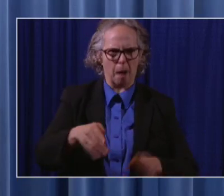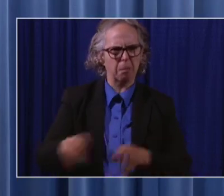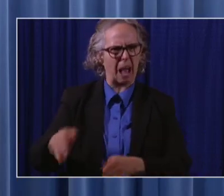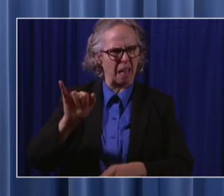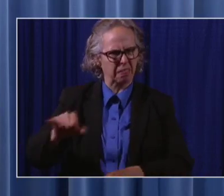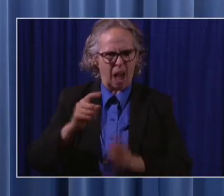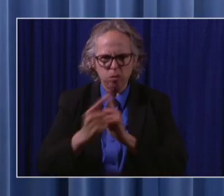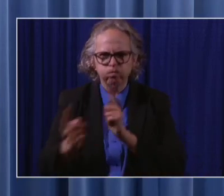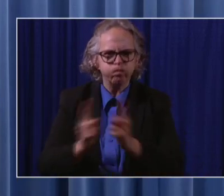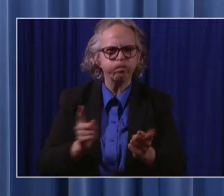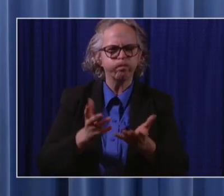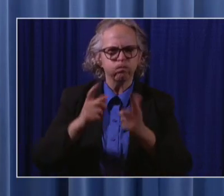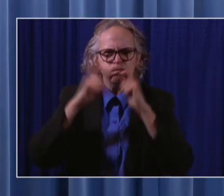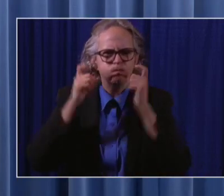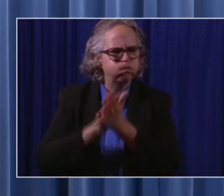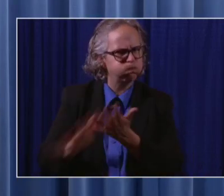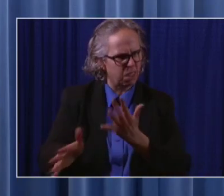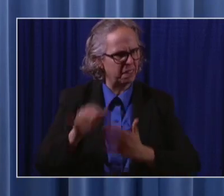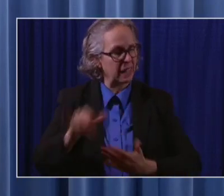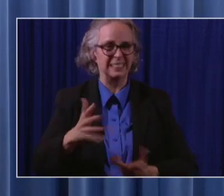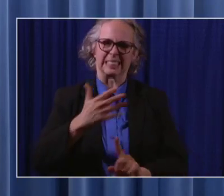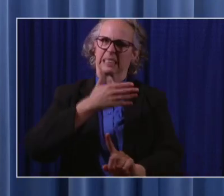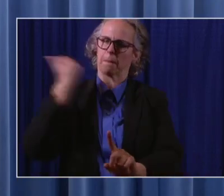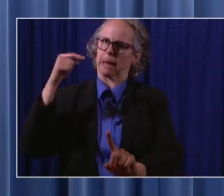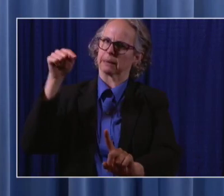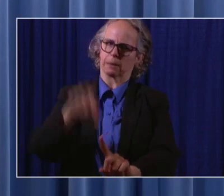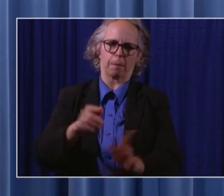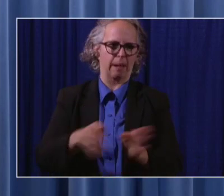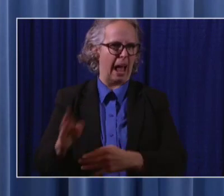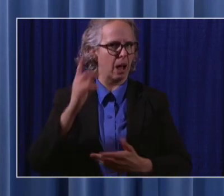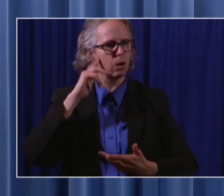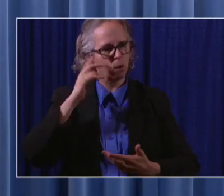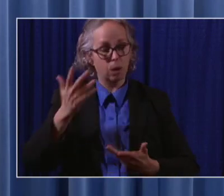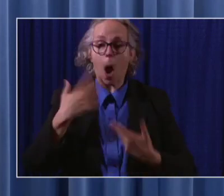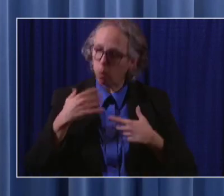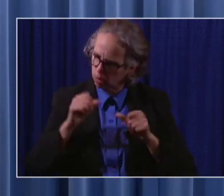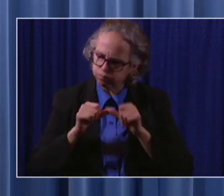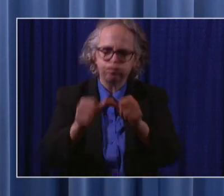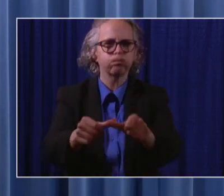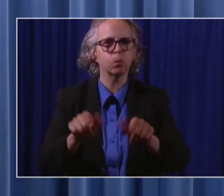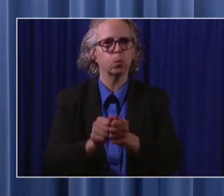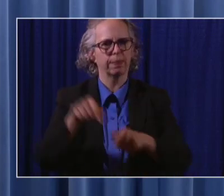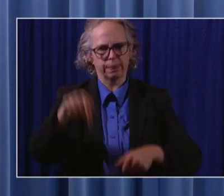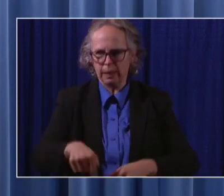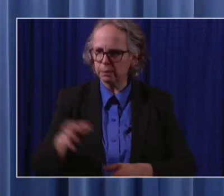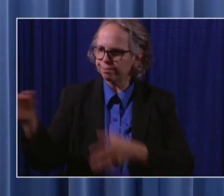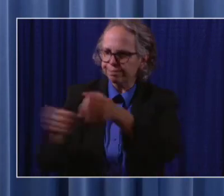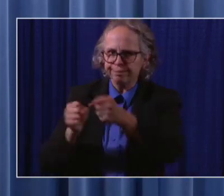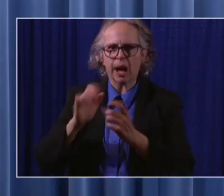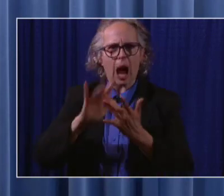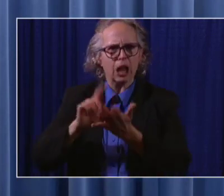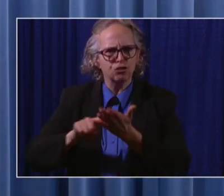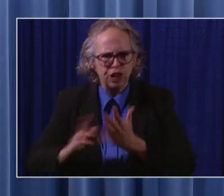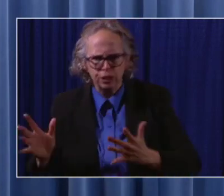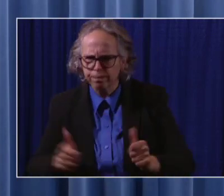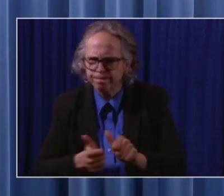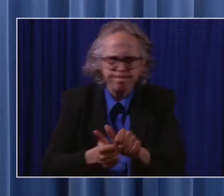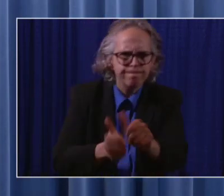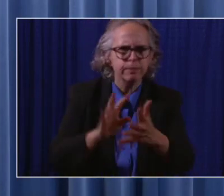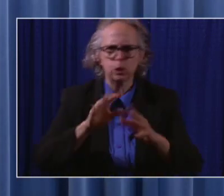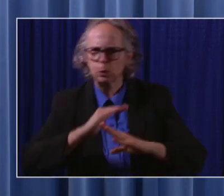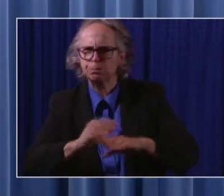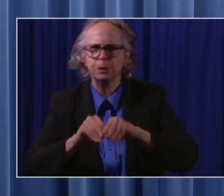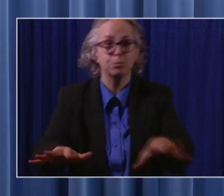doing is following the best experts, and we're going to continue to do that. Good afternoon, Governor DeWine. This is